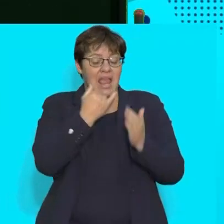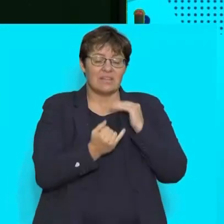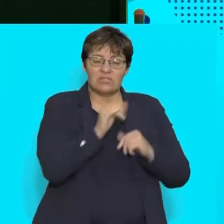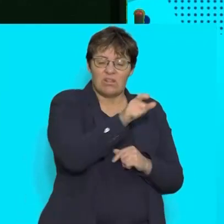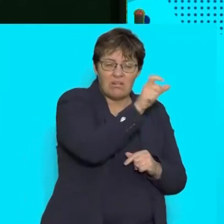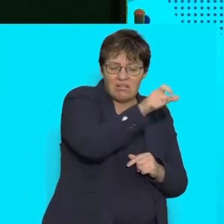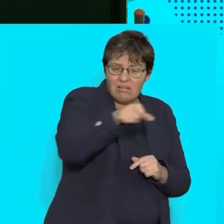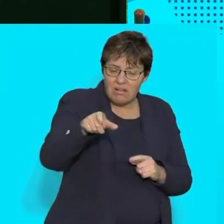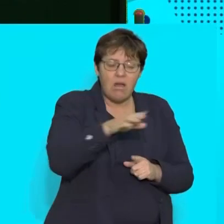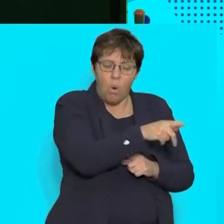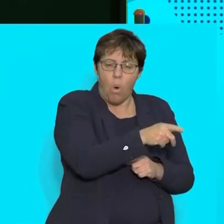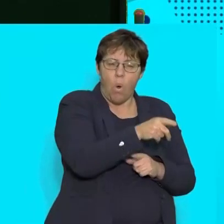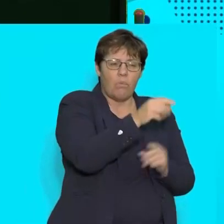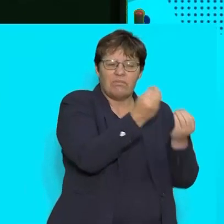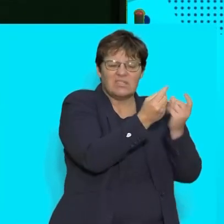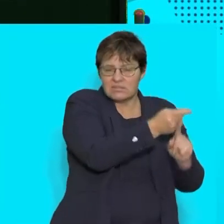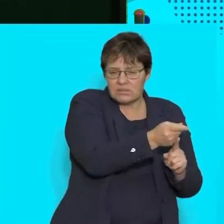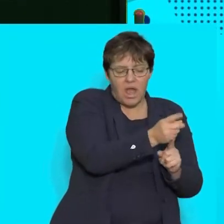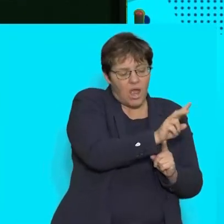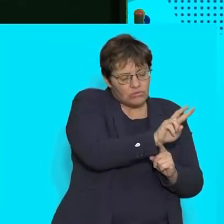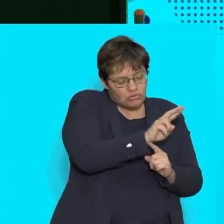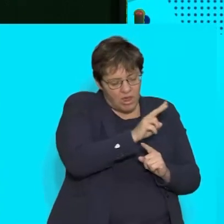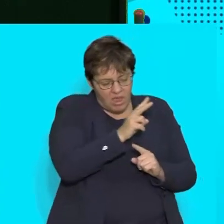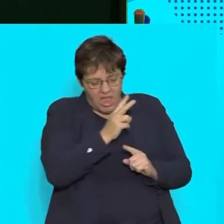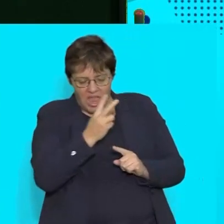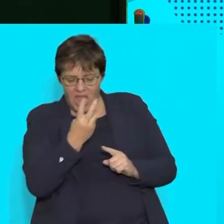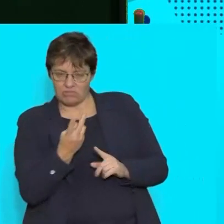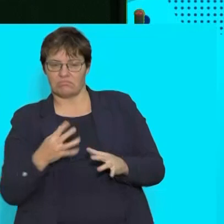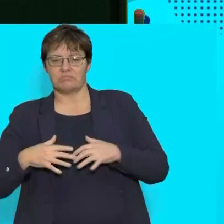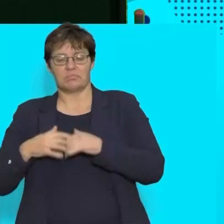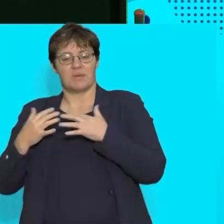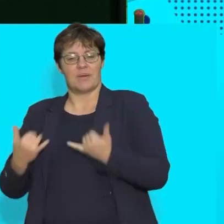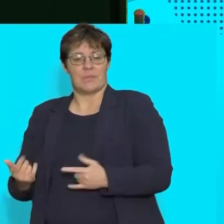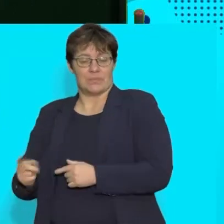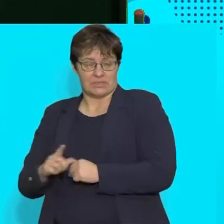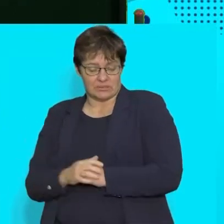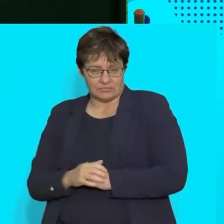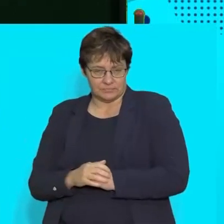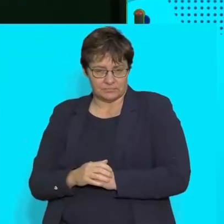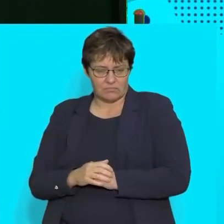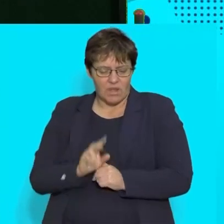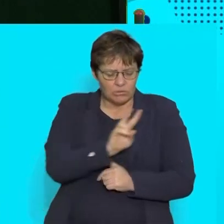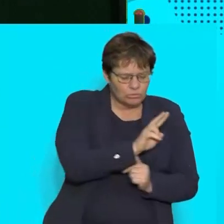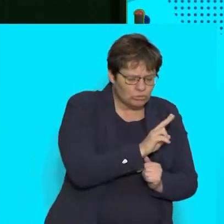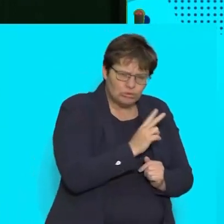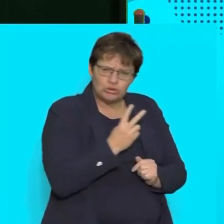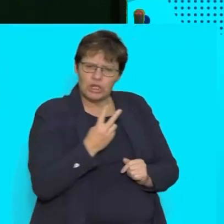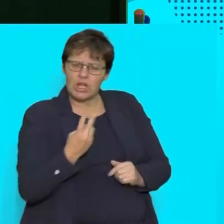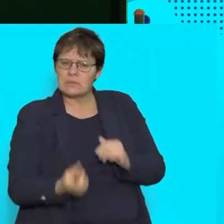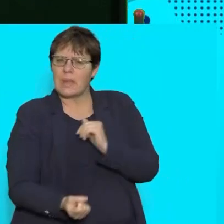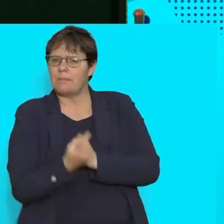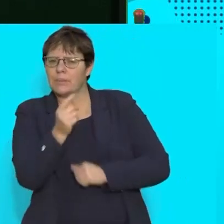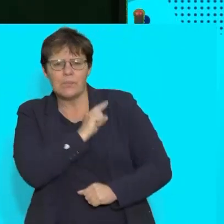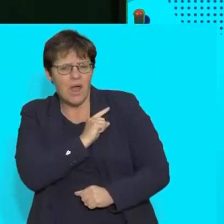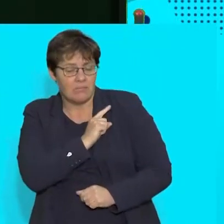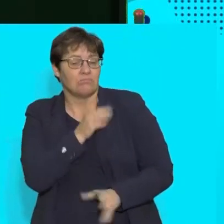of where individuals over a period of time change in their characteristics. And we'll talk about what brings those changes